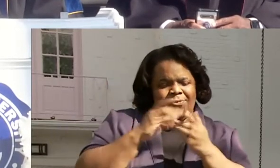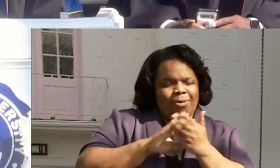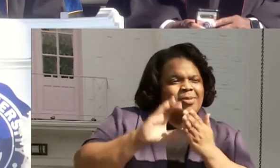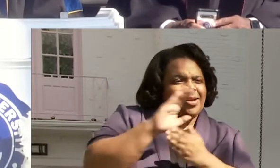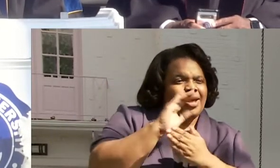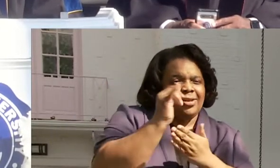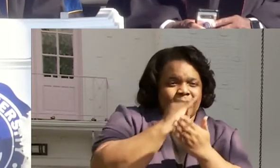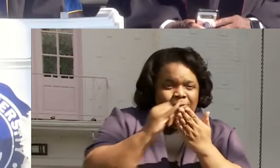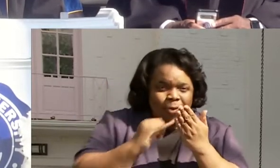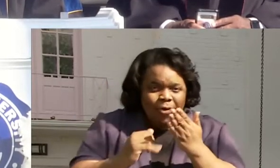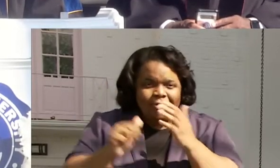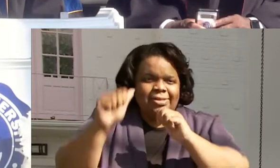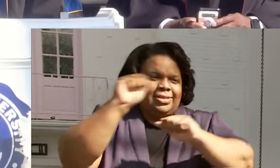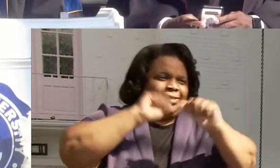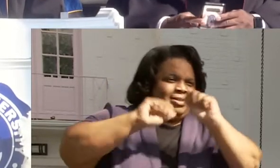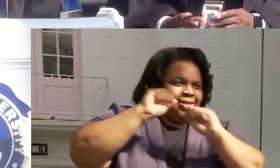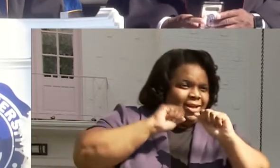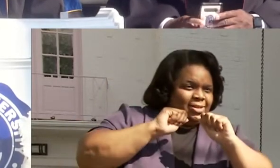please stand.